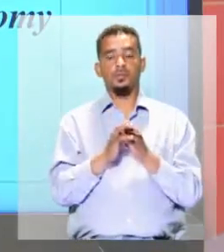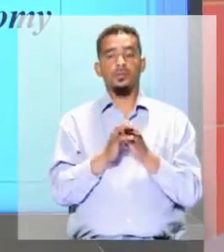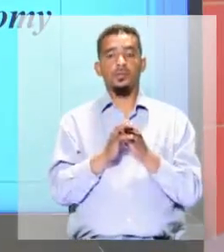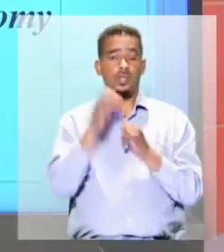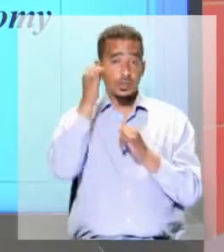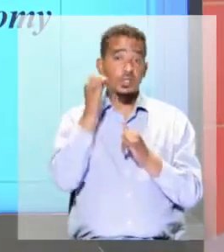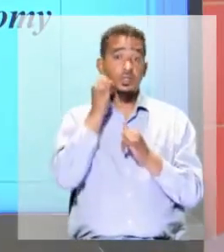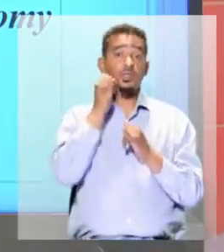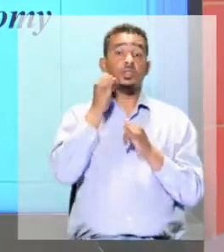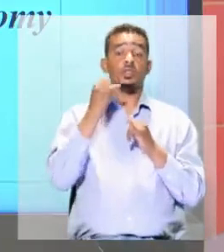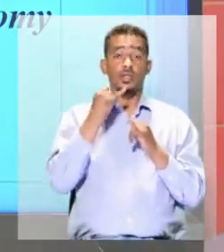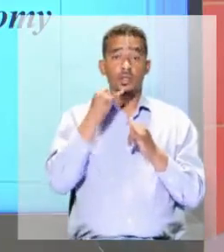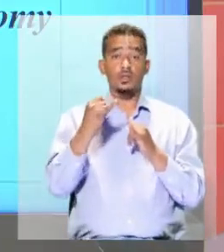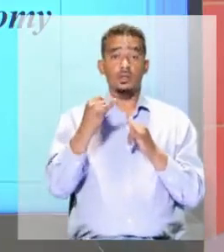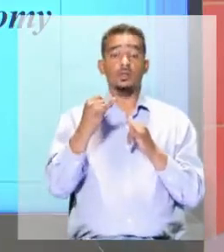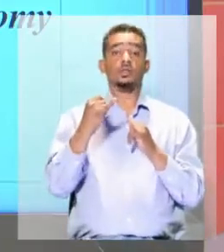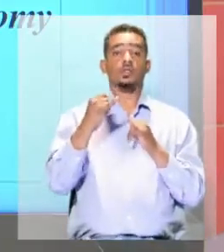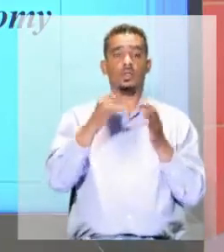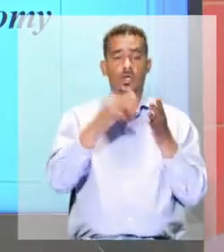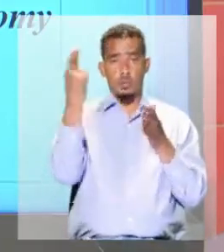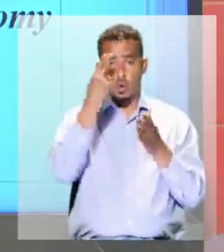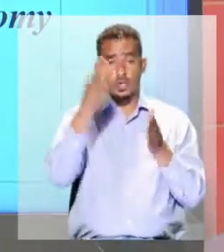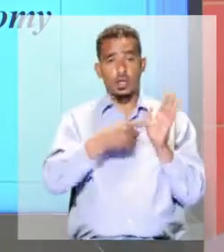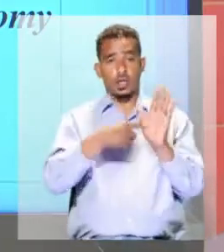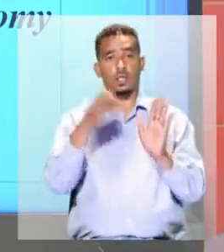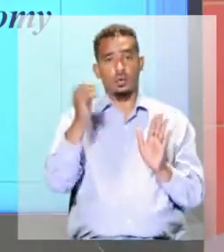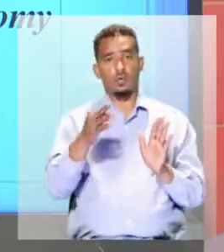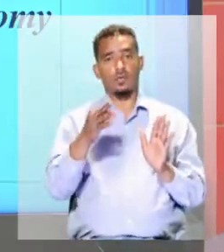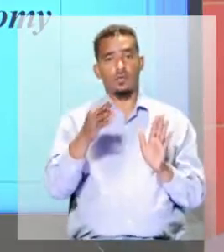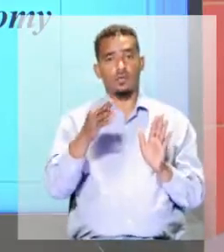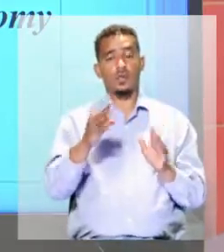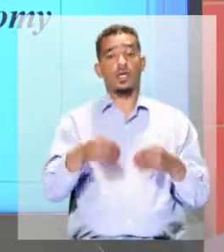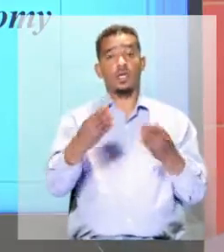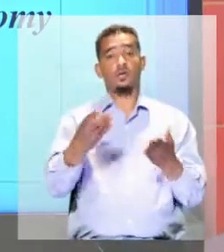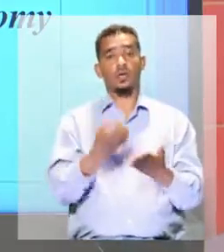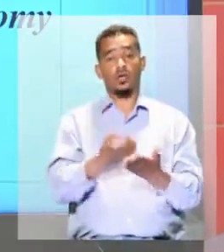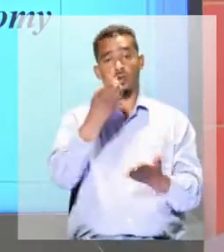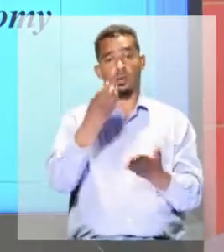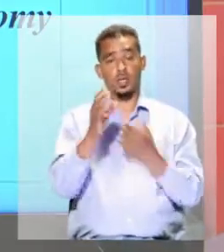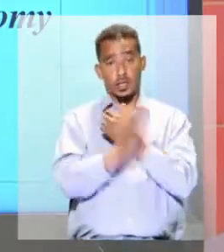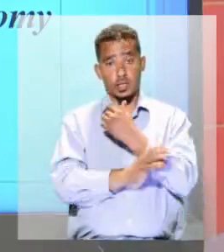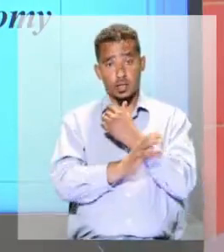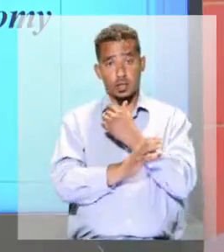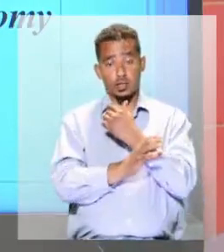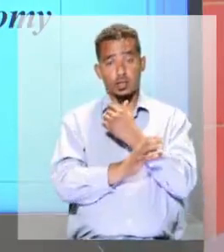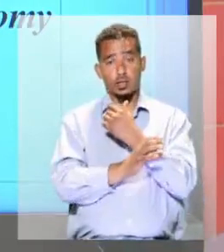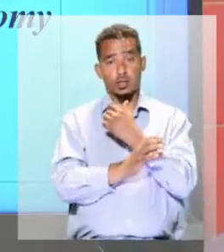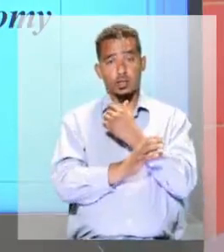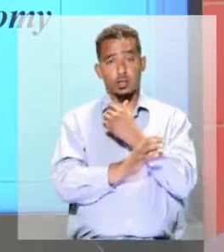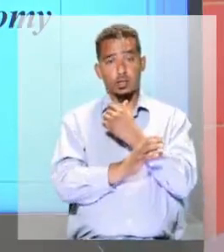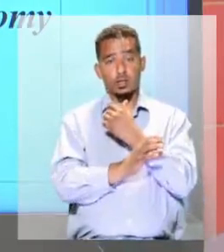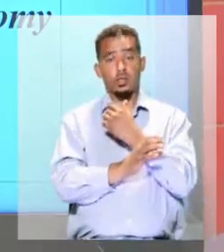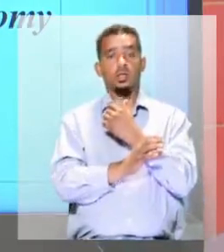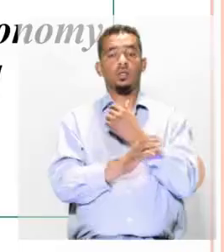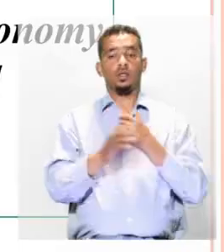Sex ratio is an important indicator of the economy of a given country, and it is useful for